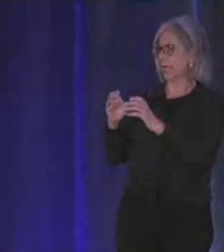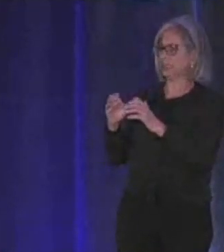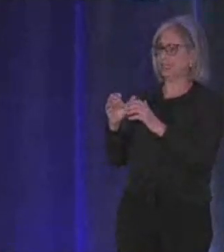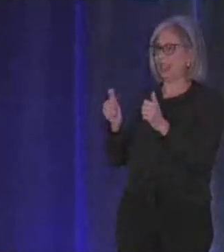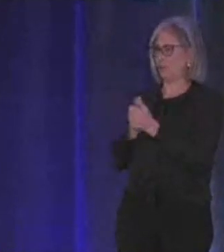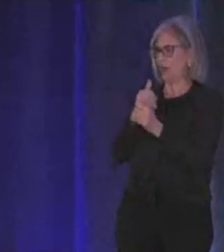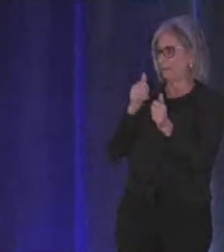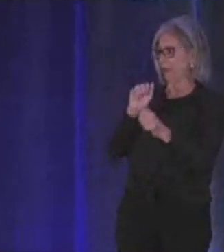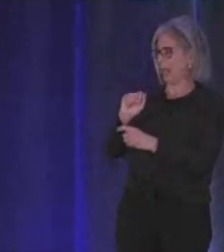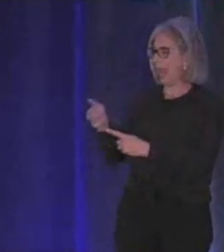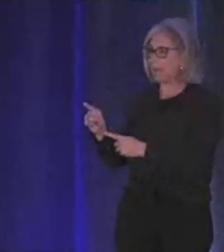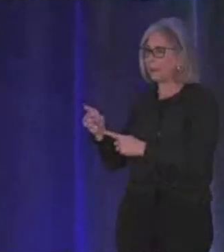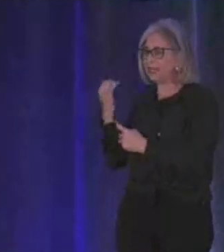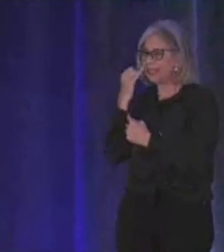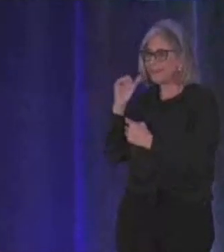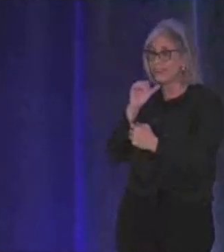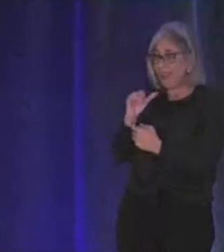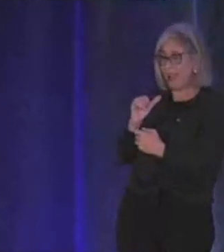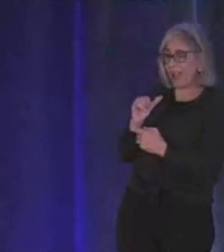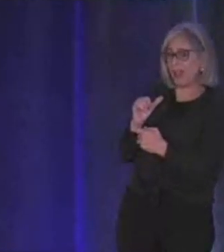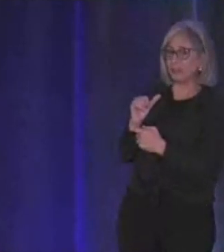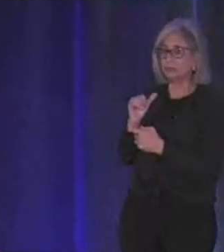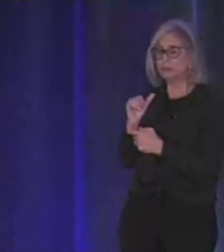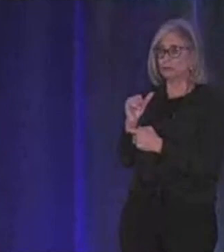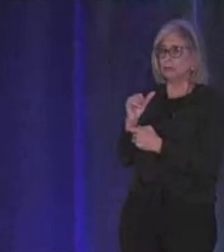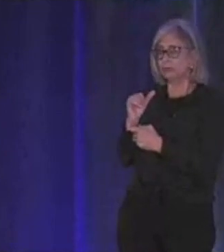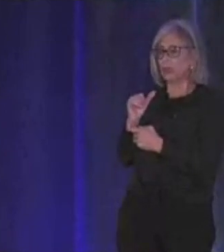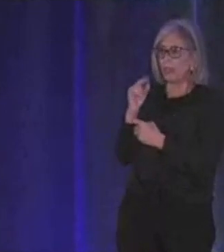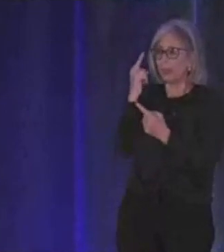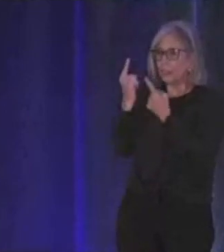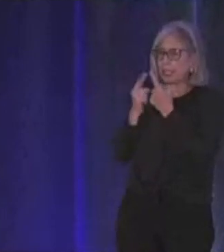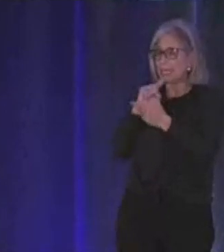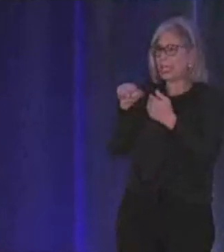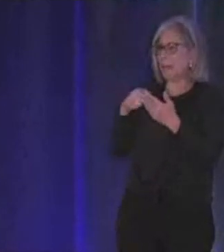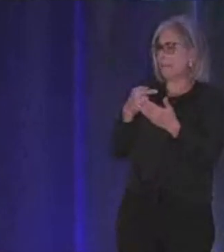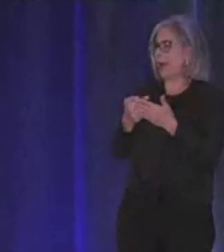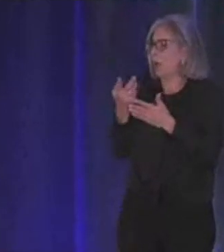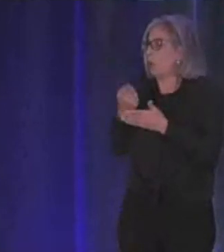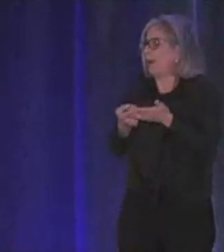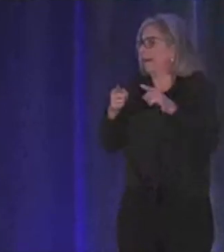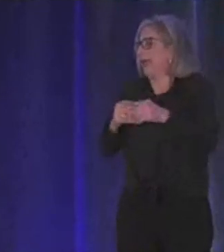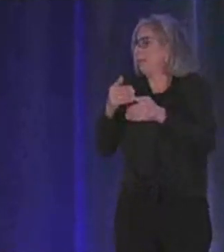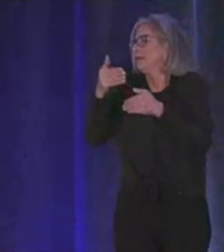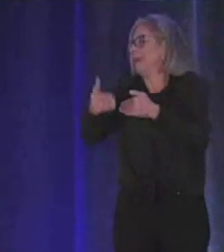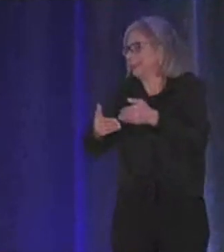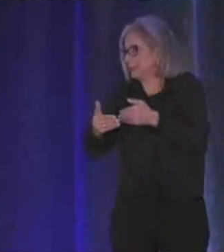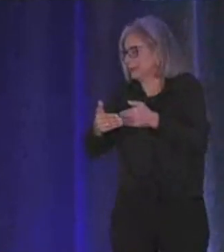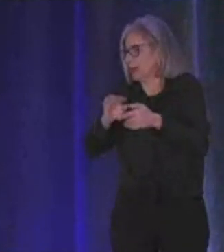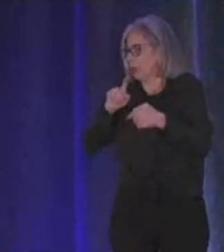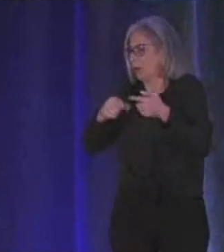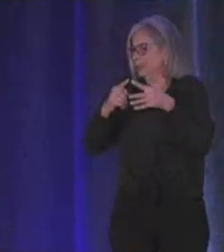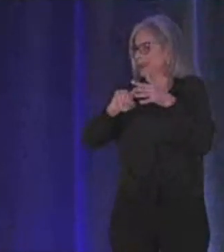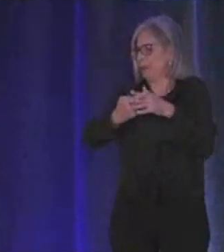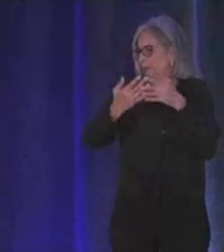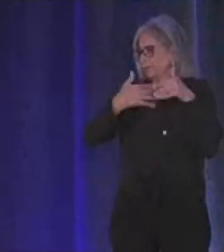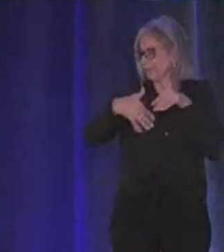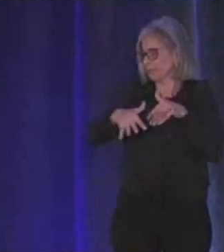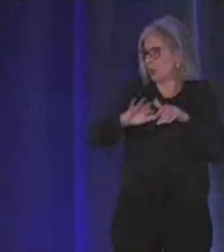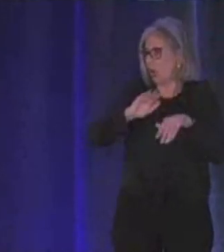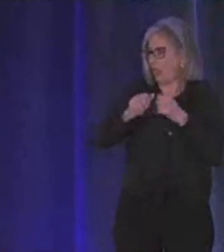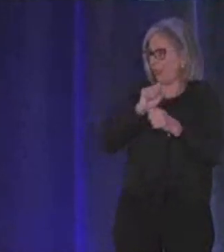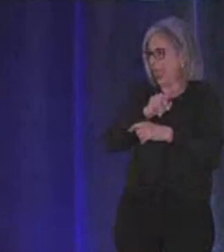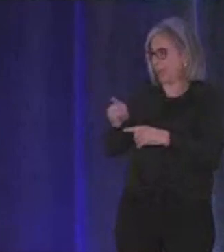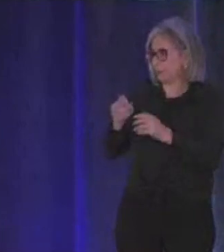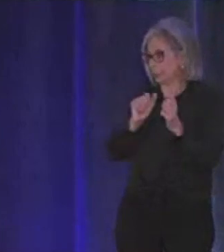each app, if they're not, you know, really thinking about like what can happen once it's deployed and all of these apps